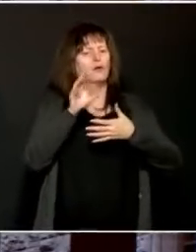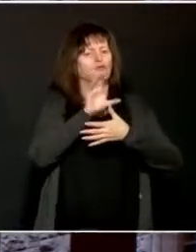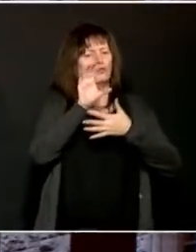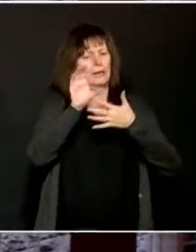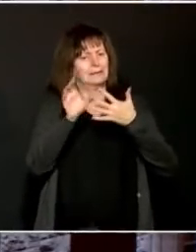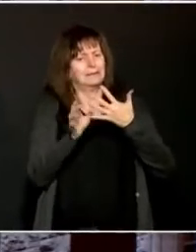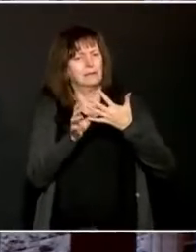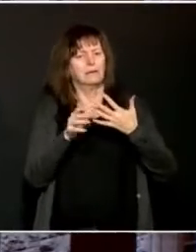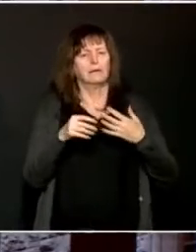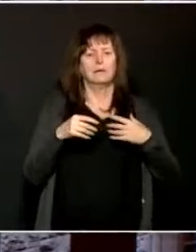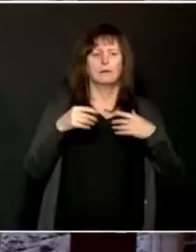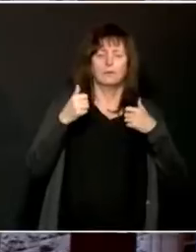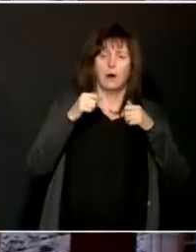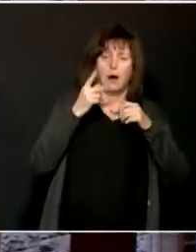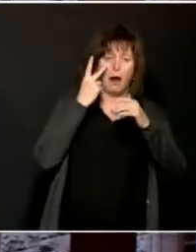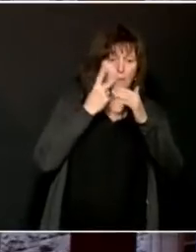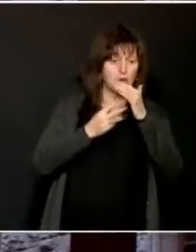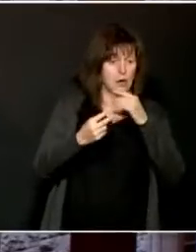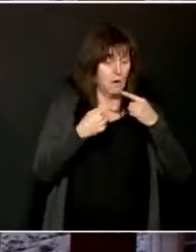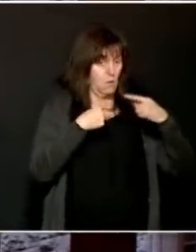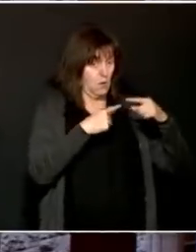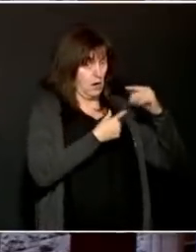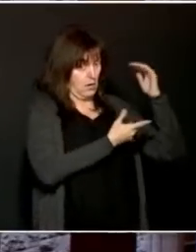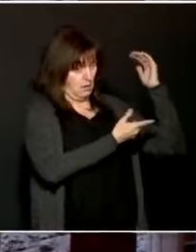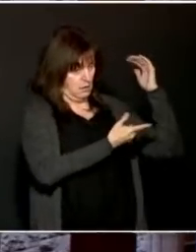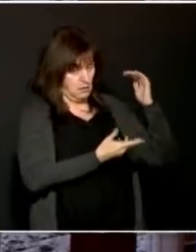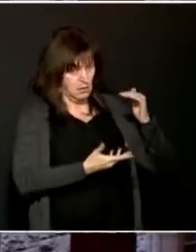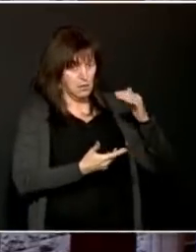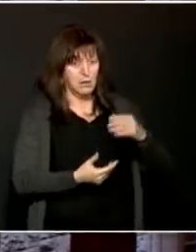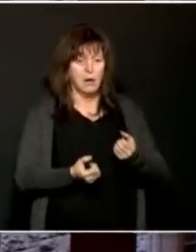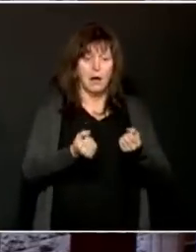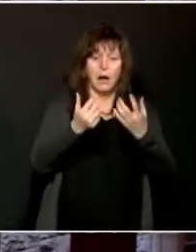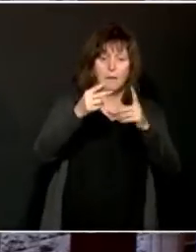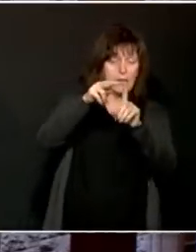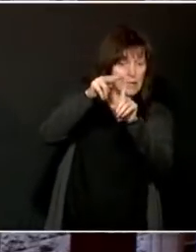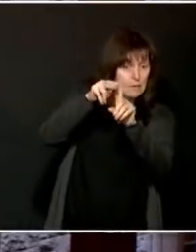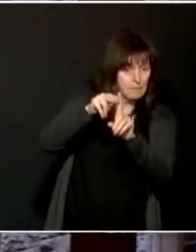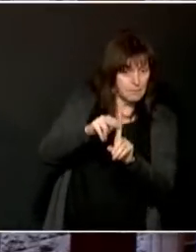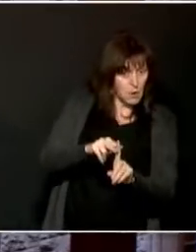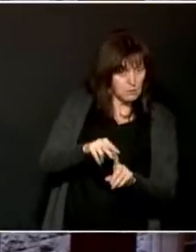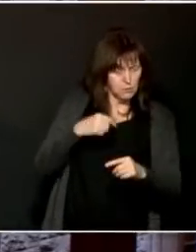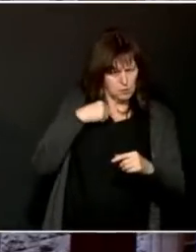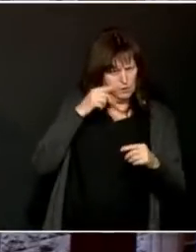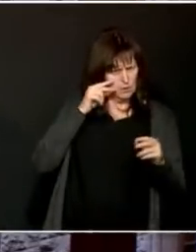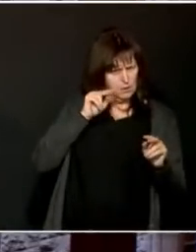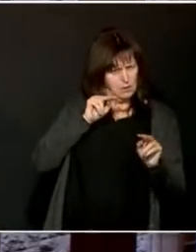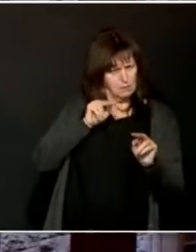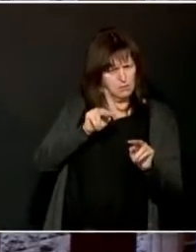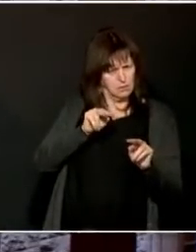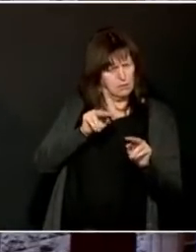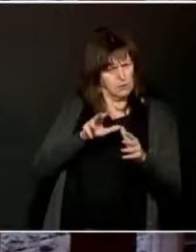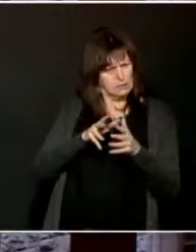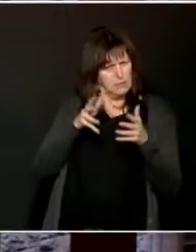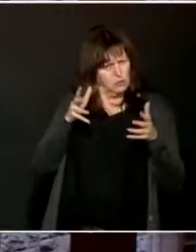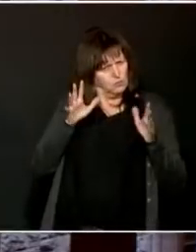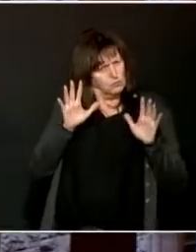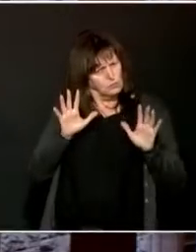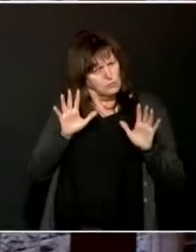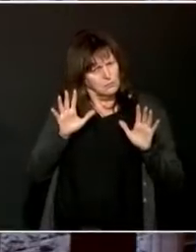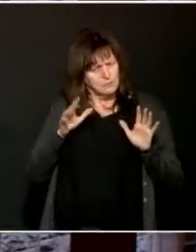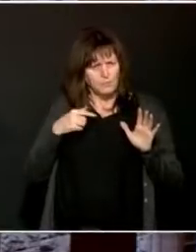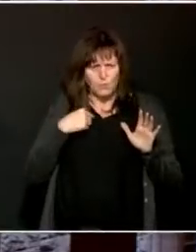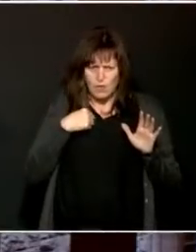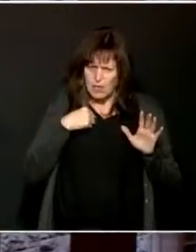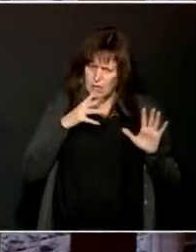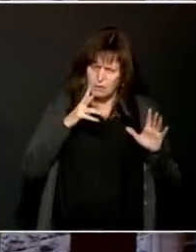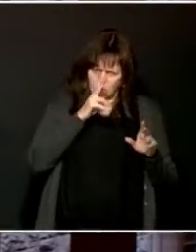supplies coming in. And so we are trying to make sure that's as carefully monitored as possible so that we can honor that and ensure we have enough